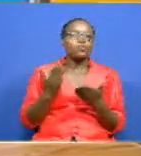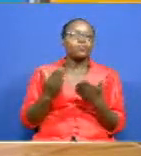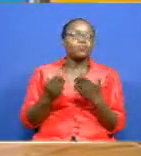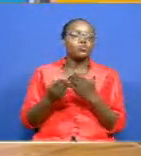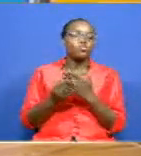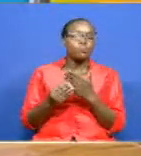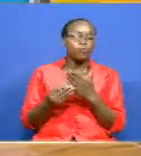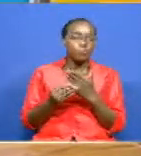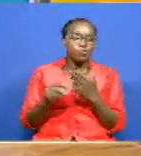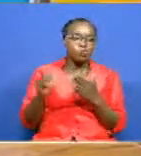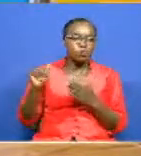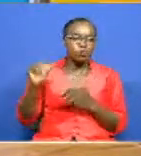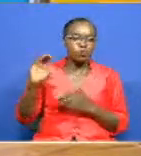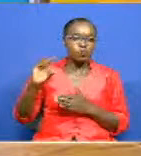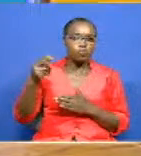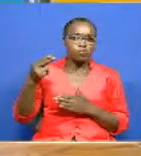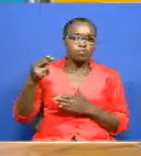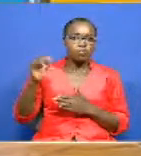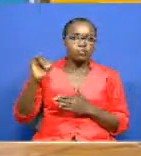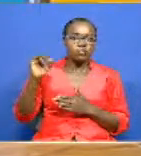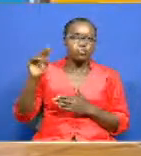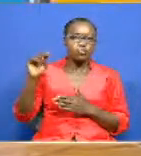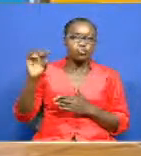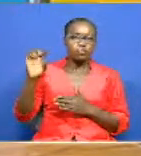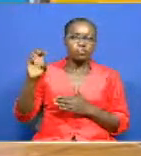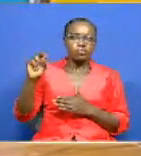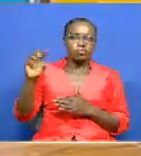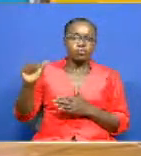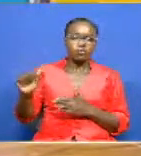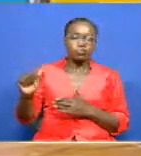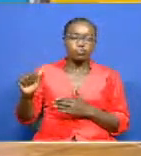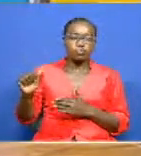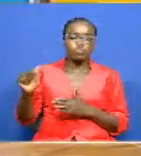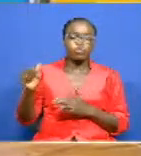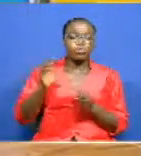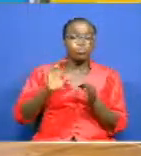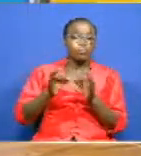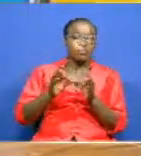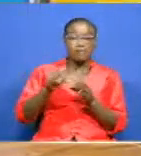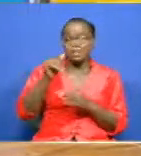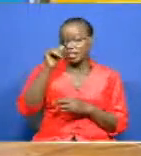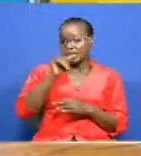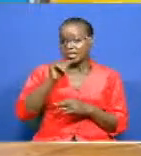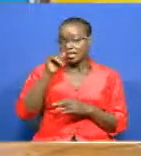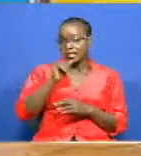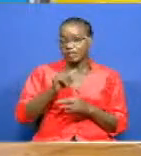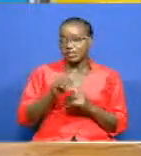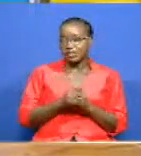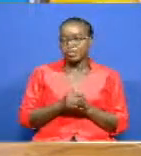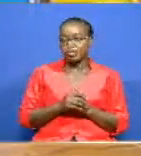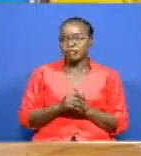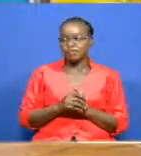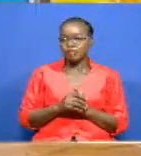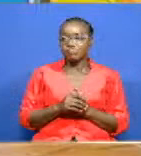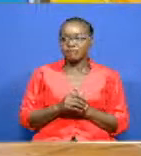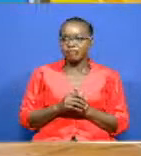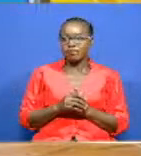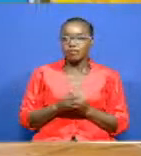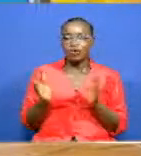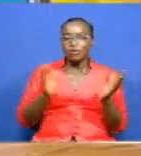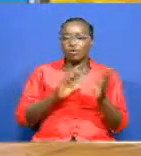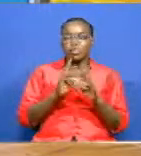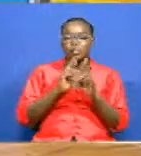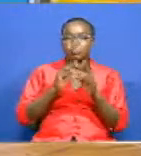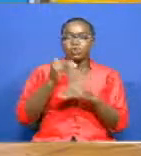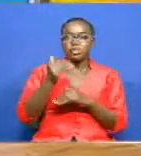Catherine Achieng'a. Thank you for watching. And of course, our sign language interpreter this evening was Lensa Odingo. It's time for the weather